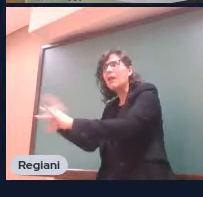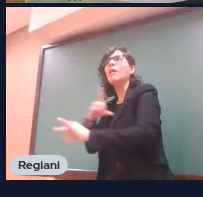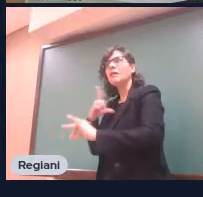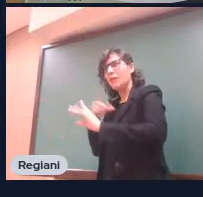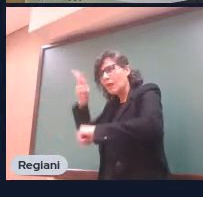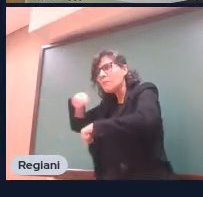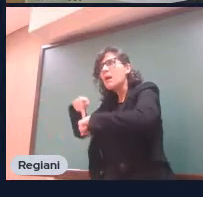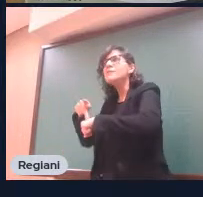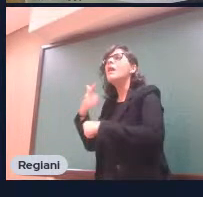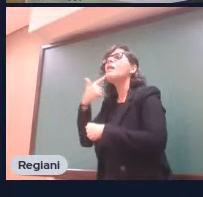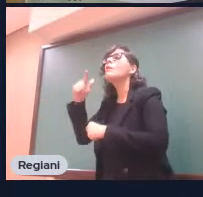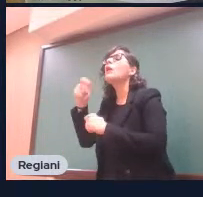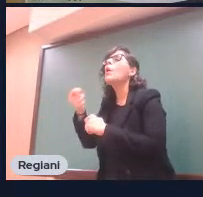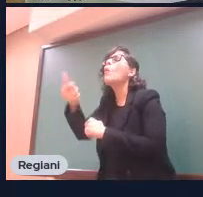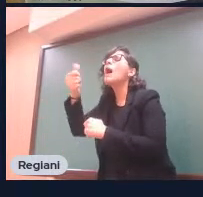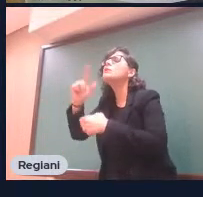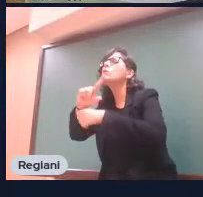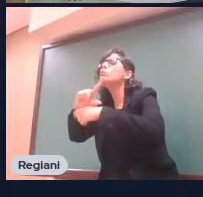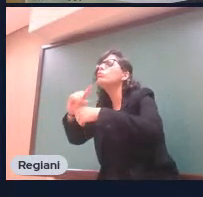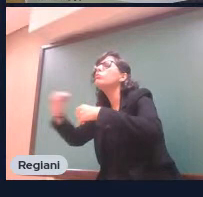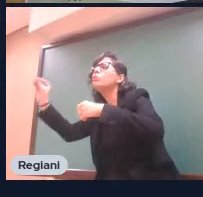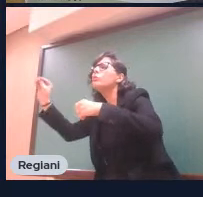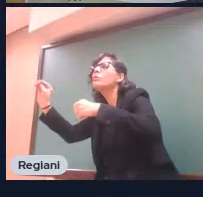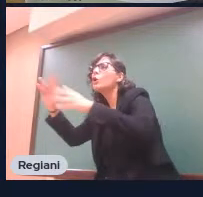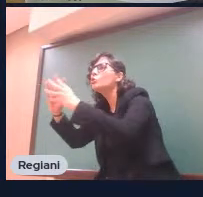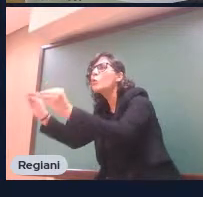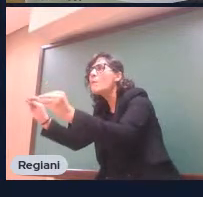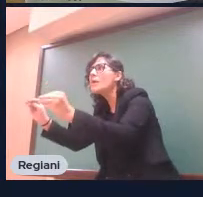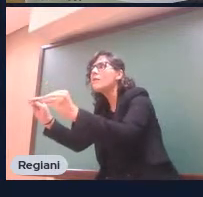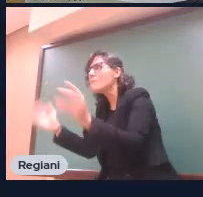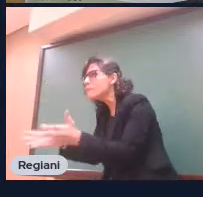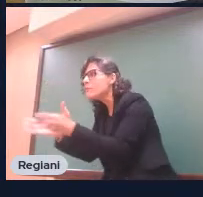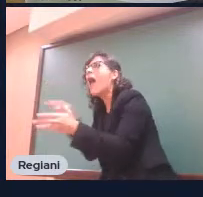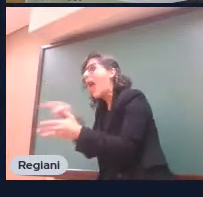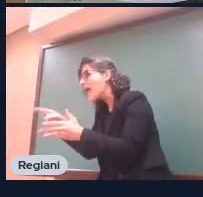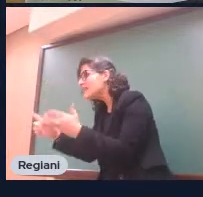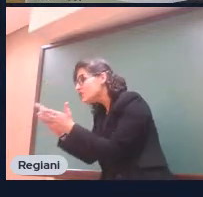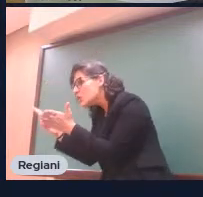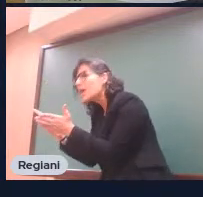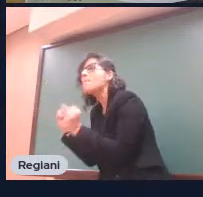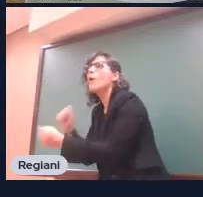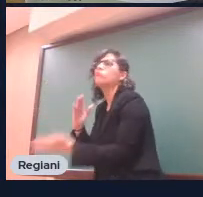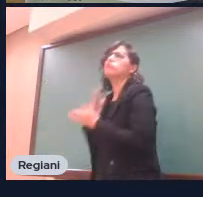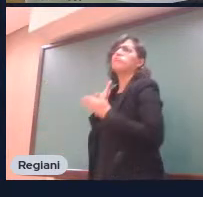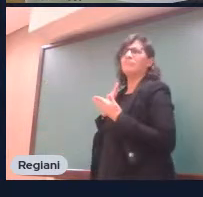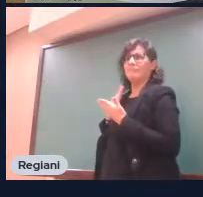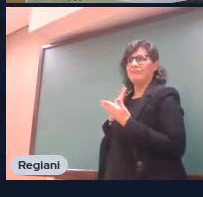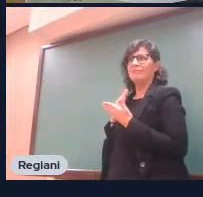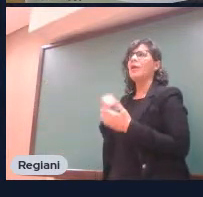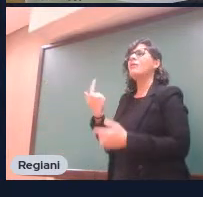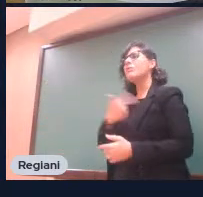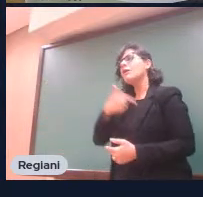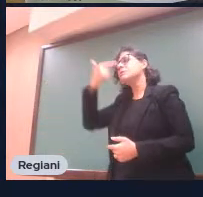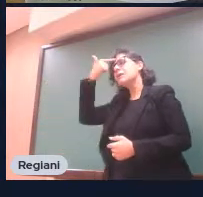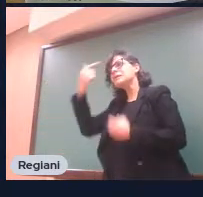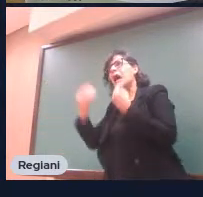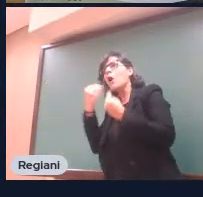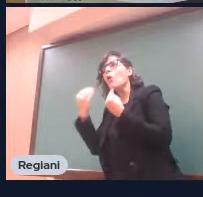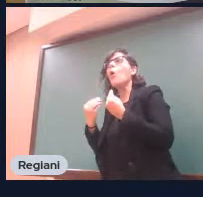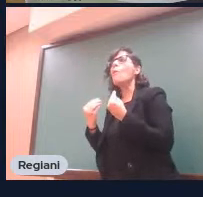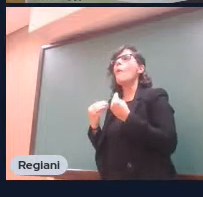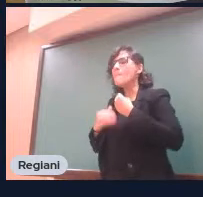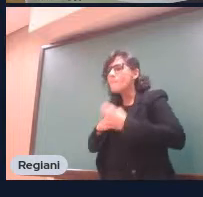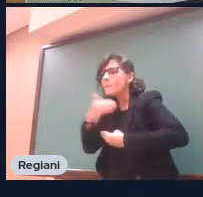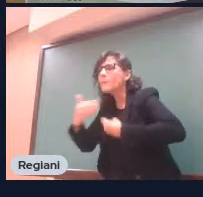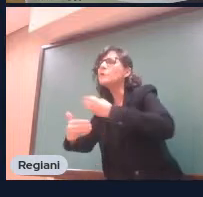is the overview. Past versus future. We go from shoeboxes and word processors to corpus query packages